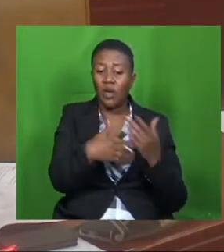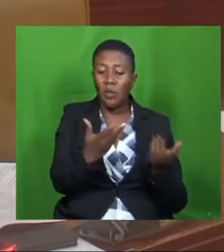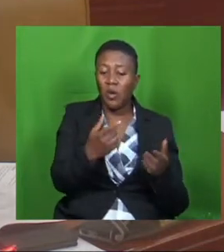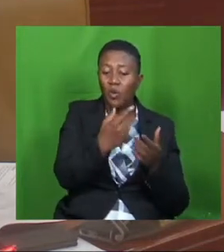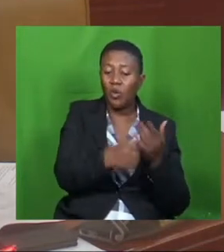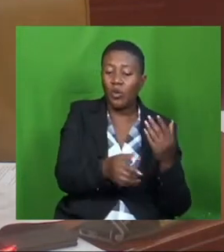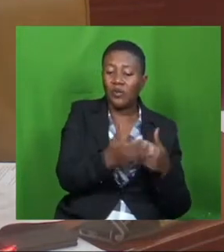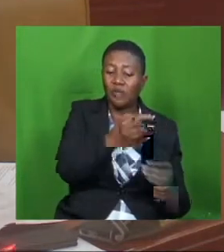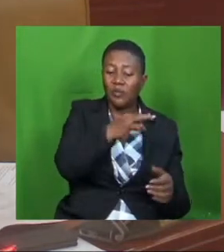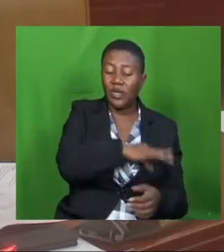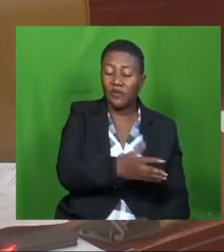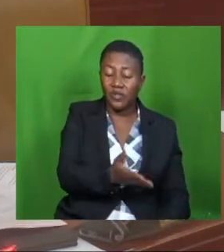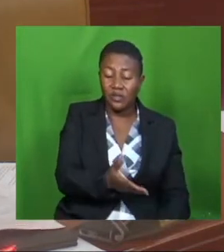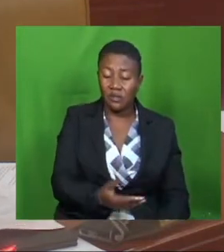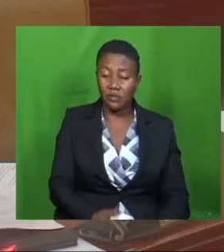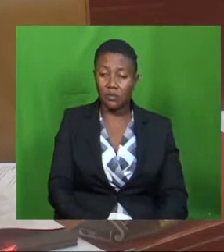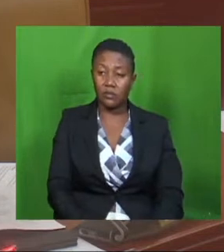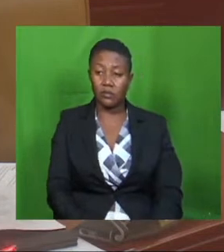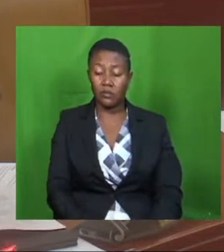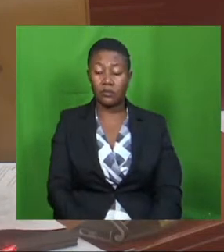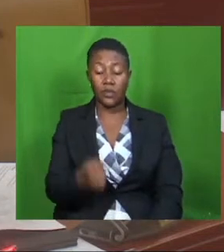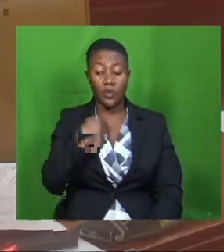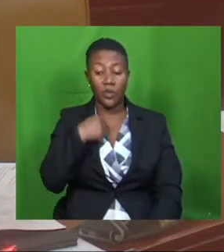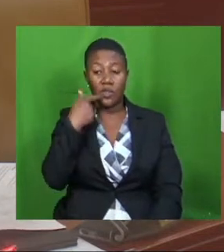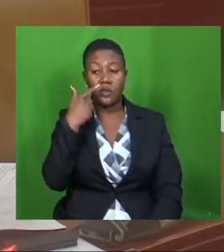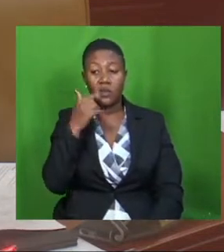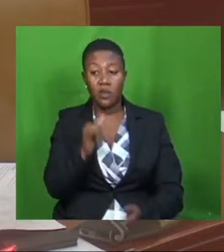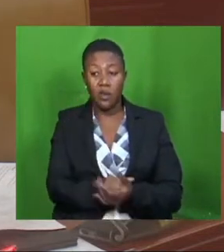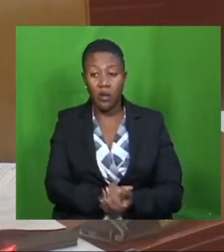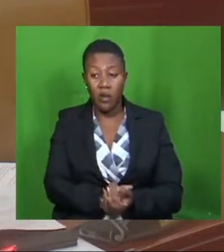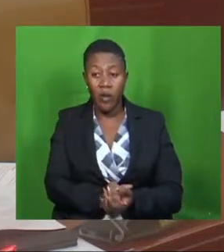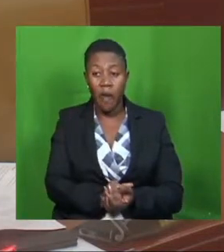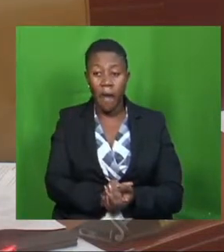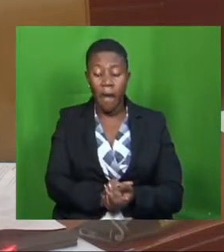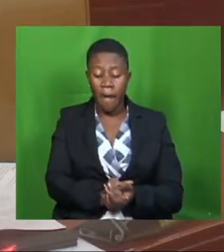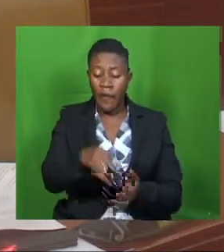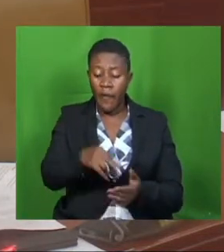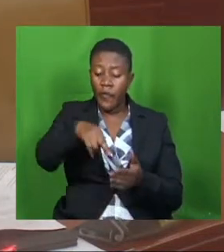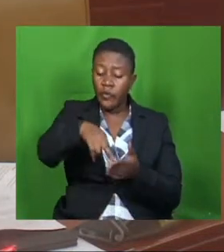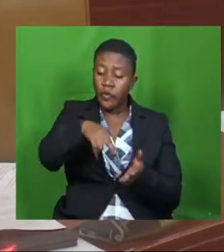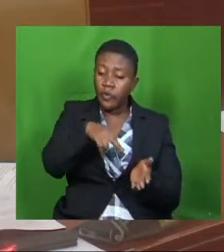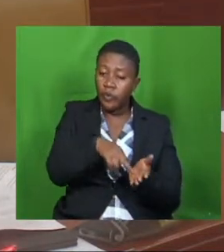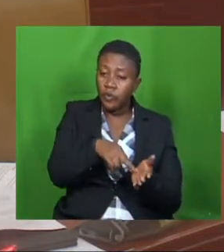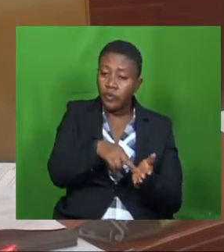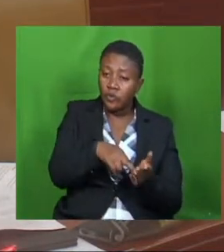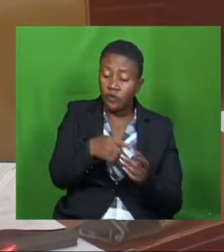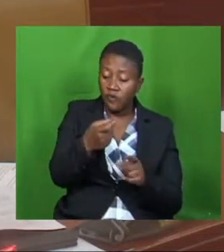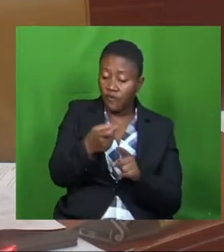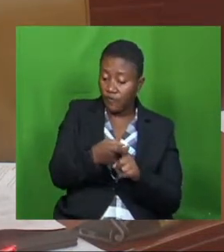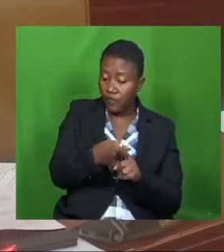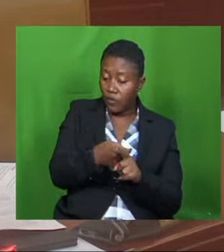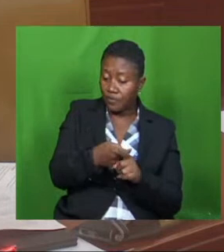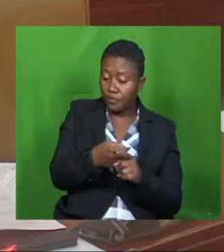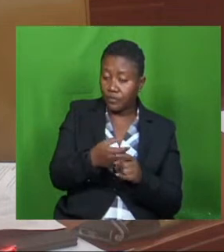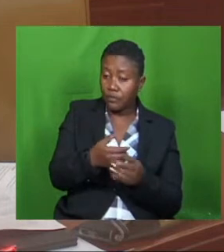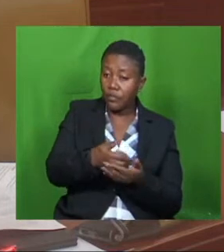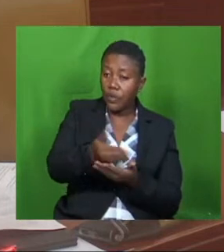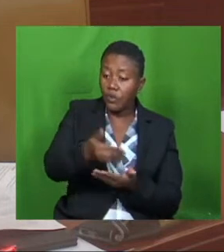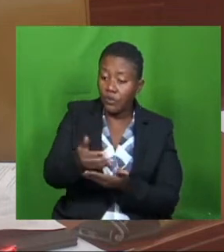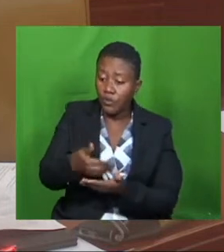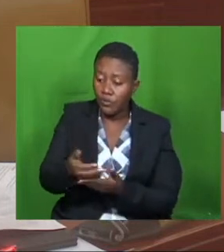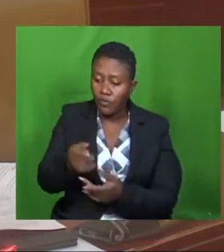facility, it just drilled a borehole, put the water tank on blocks, and put